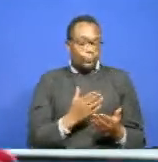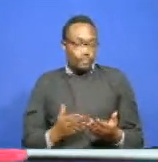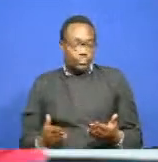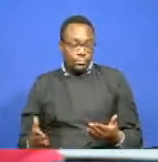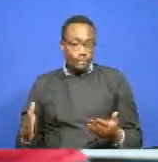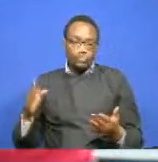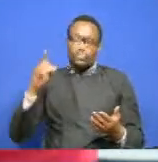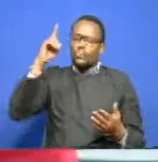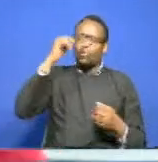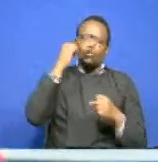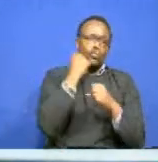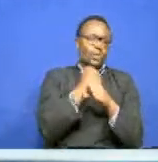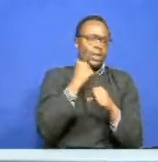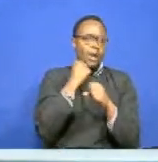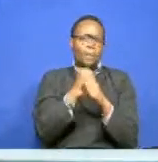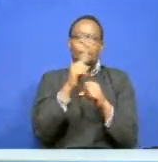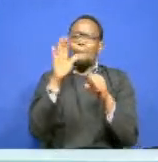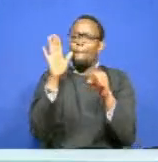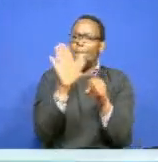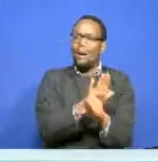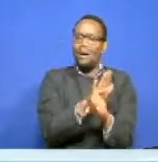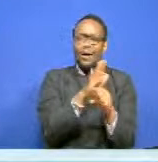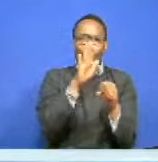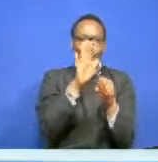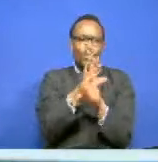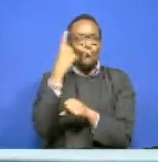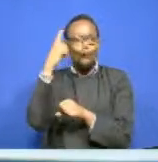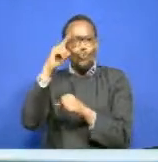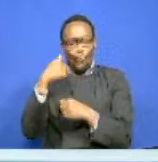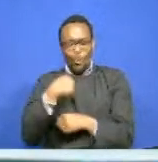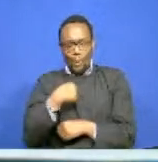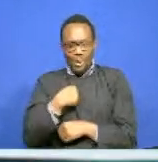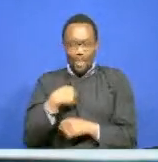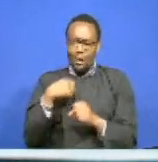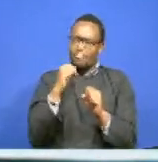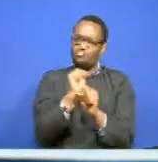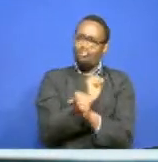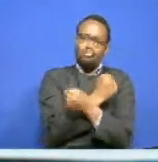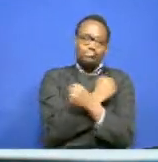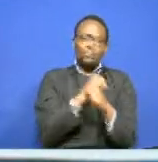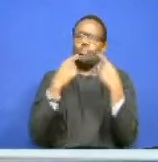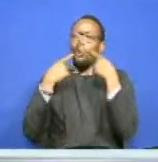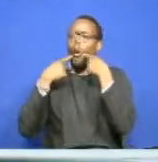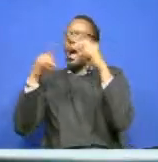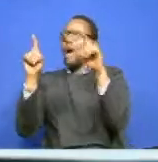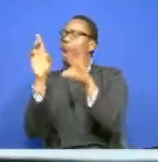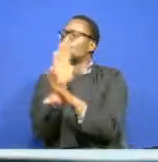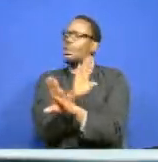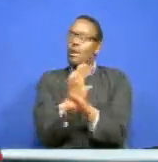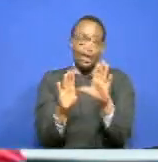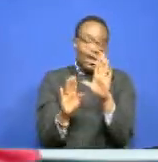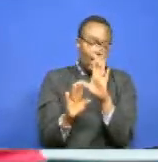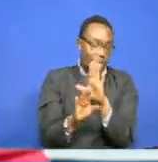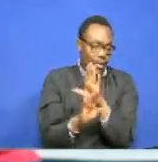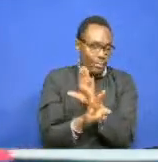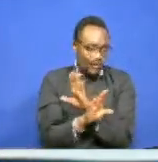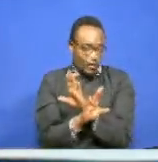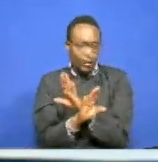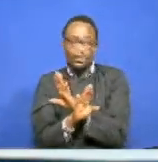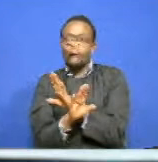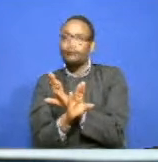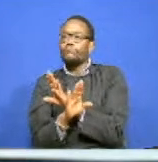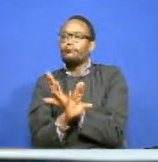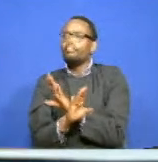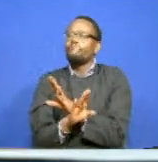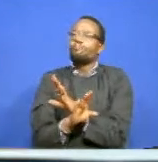He's done so much for me, I cannot tell it all.